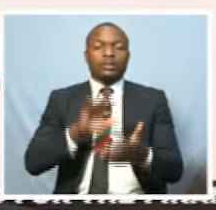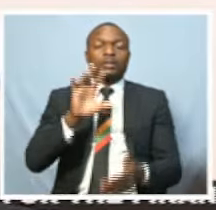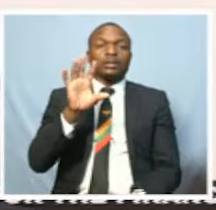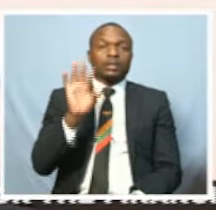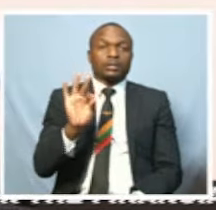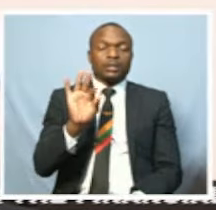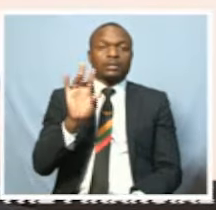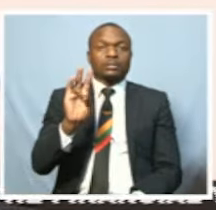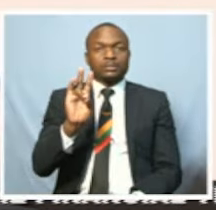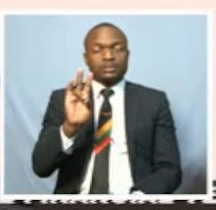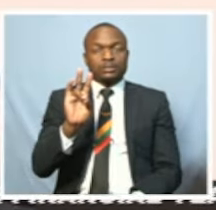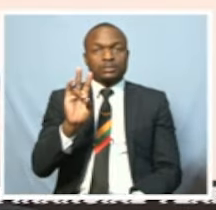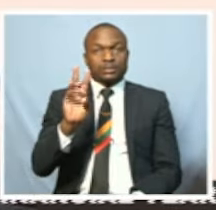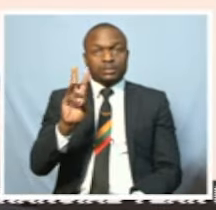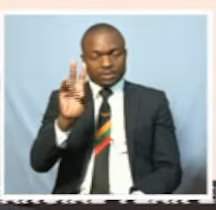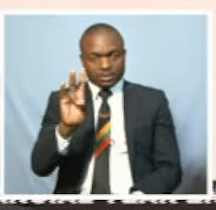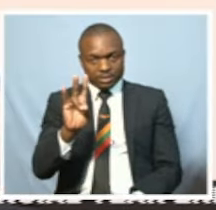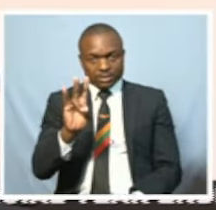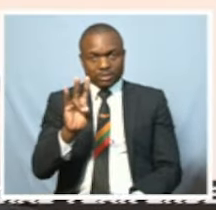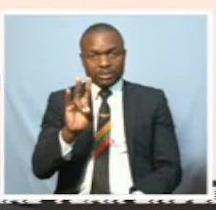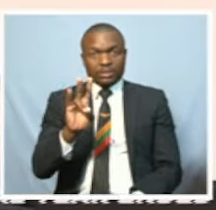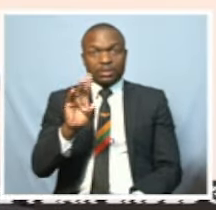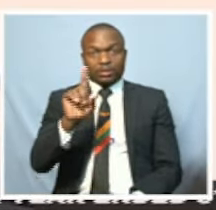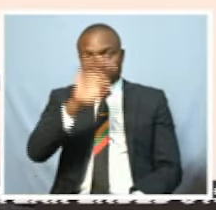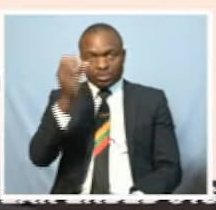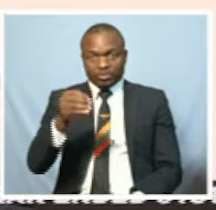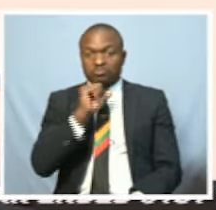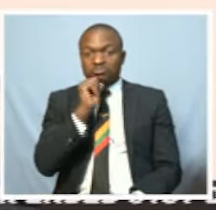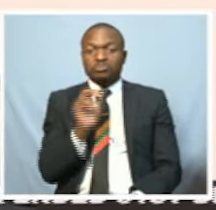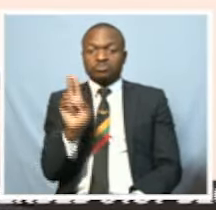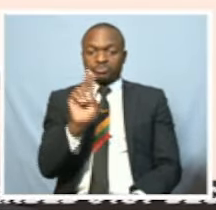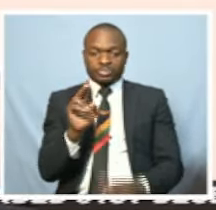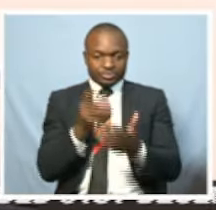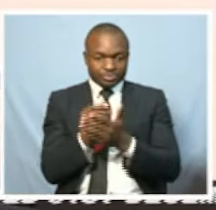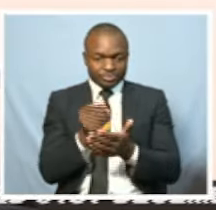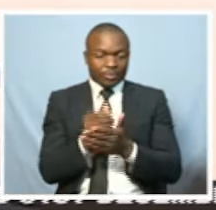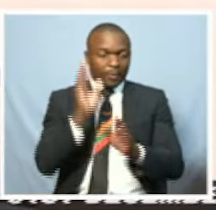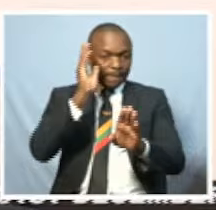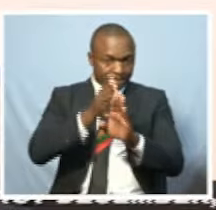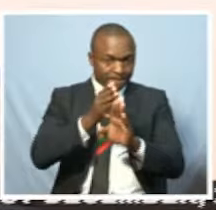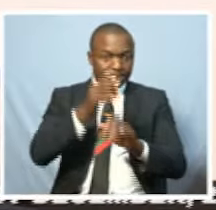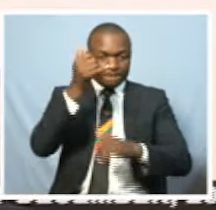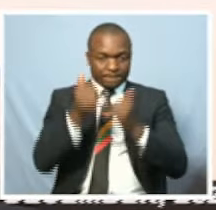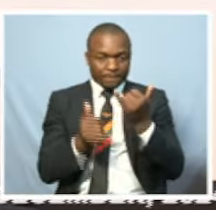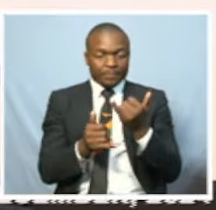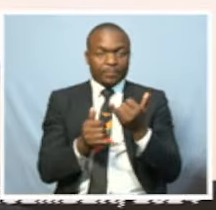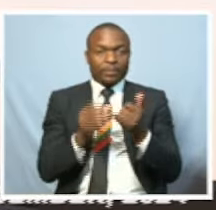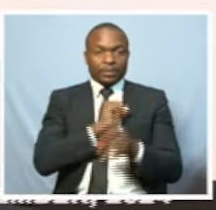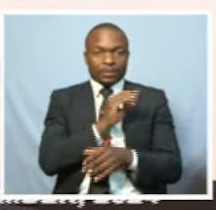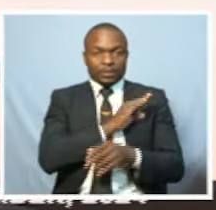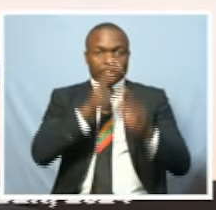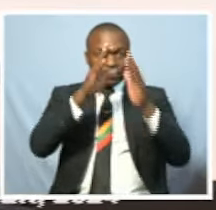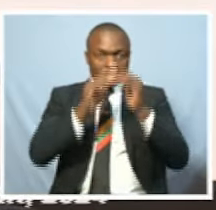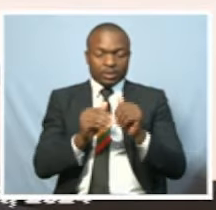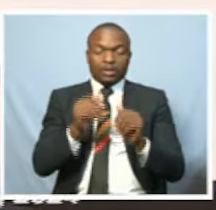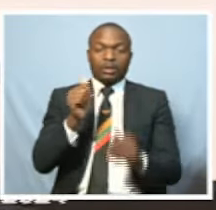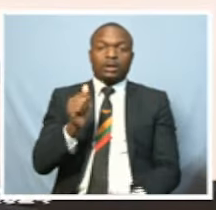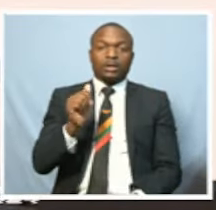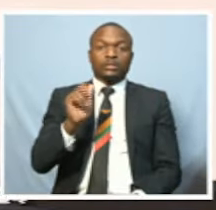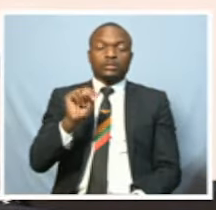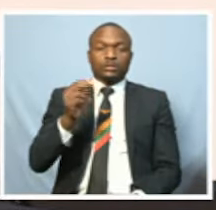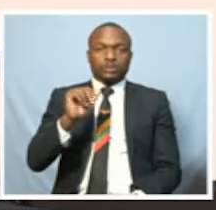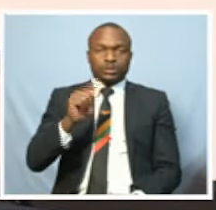292,967 representing 1% unspent funds, which were committed for the completion of the staff house at Adiodio Primary